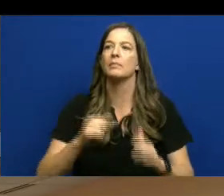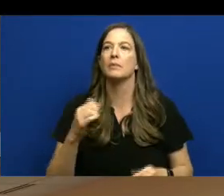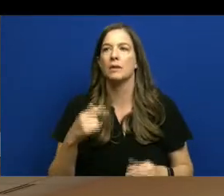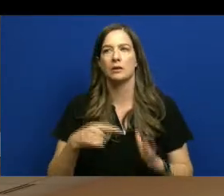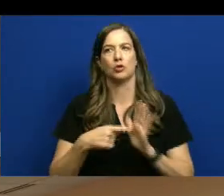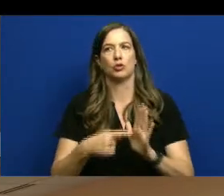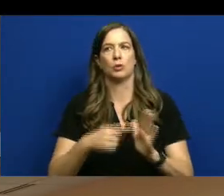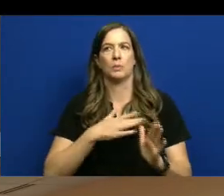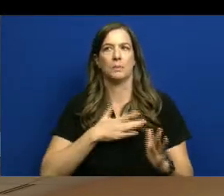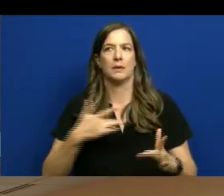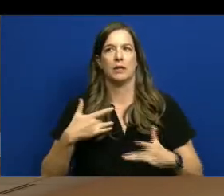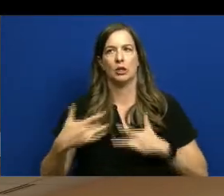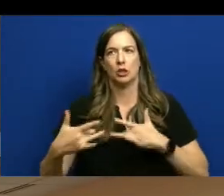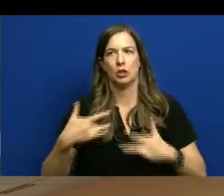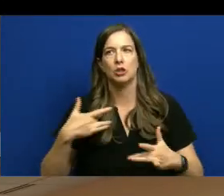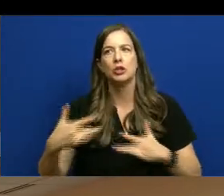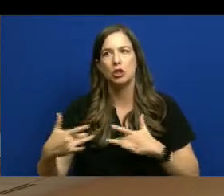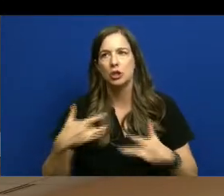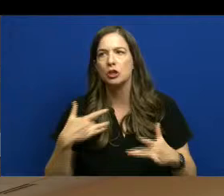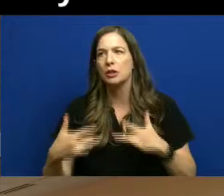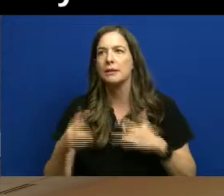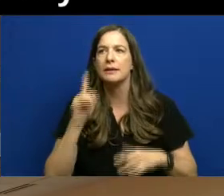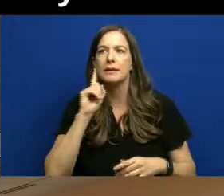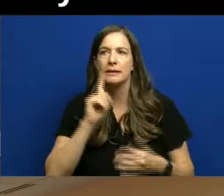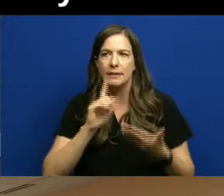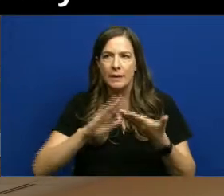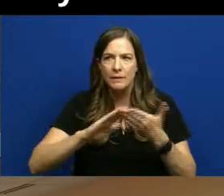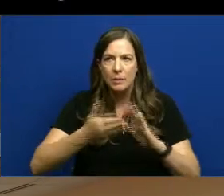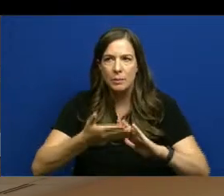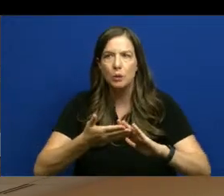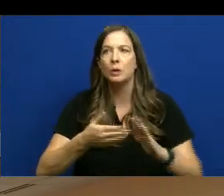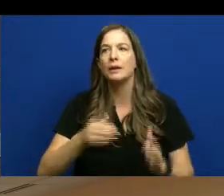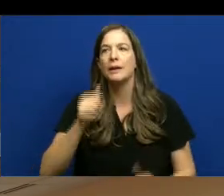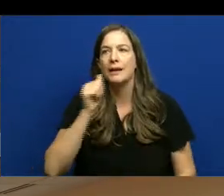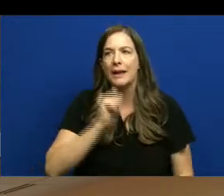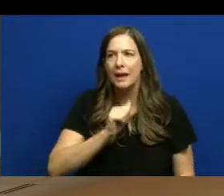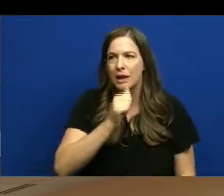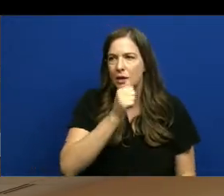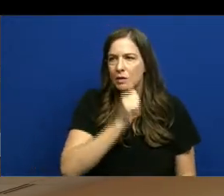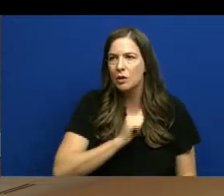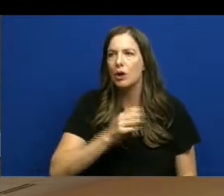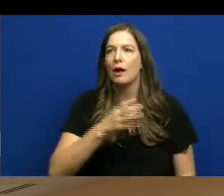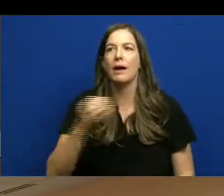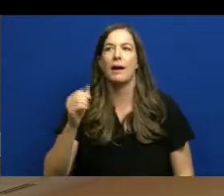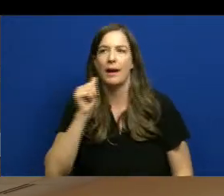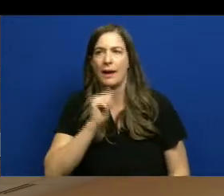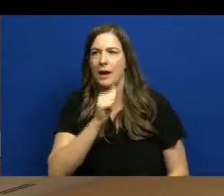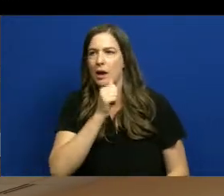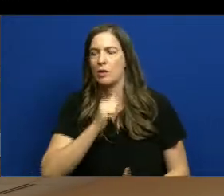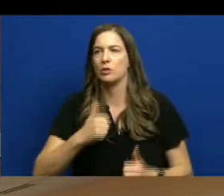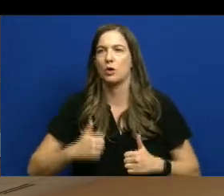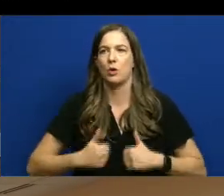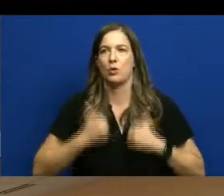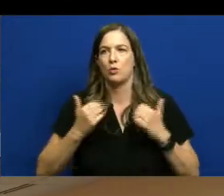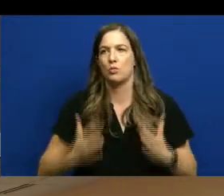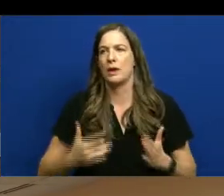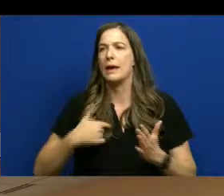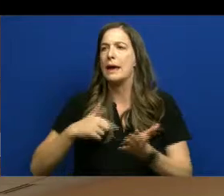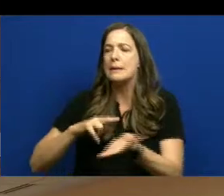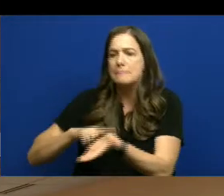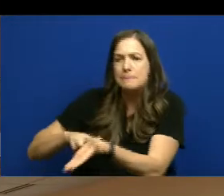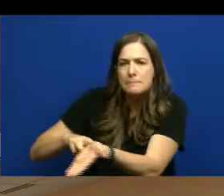that show my concern for the deaf community in the state of Arizona, for our friends